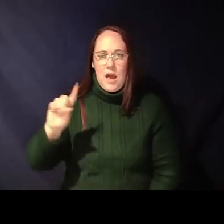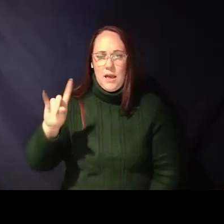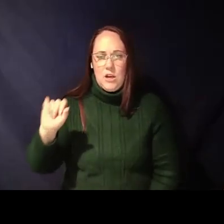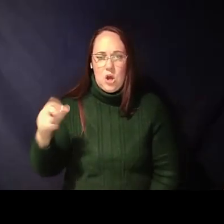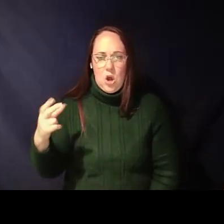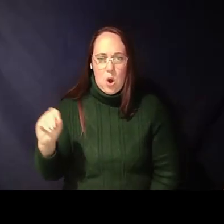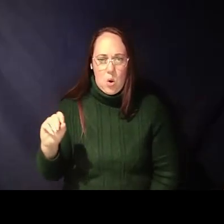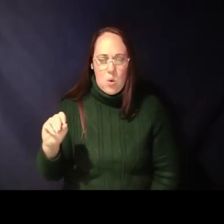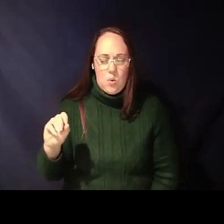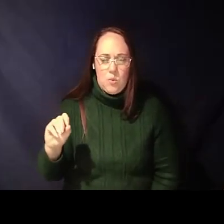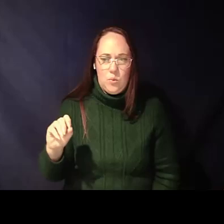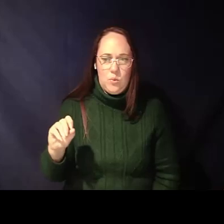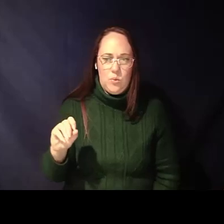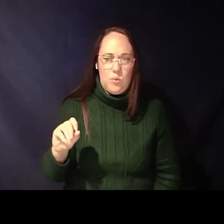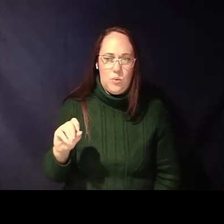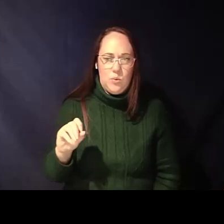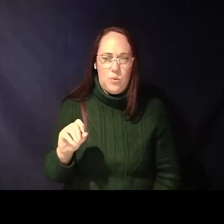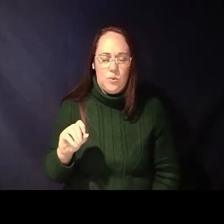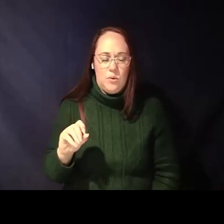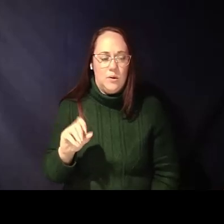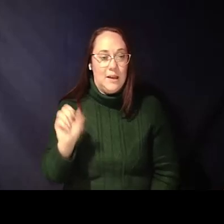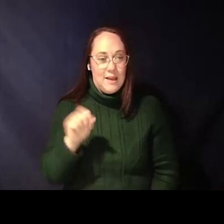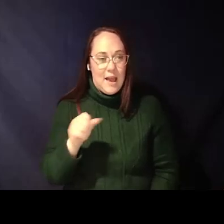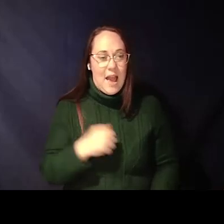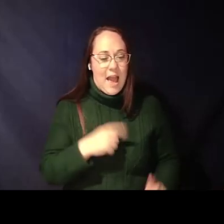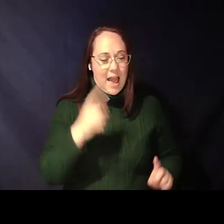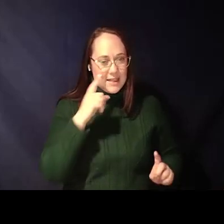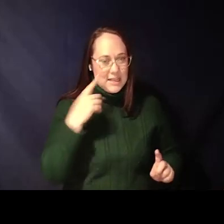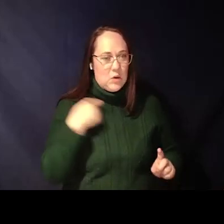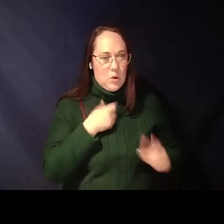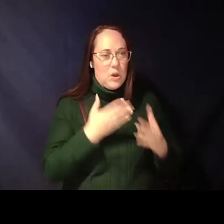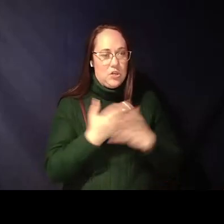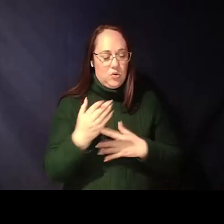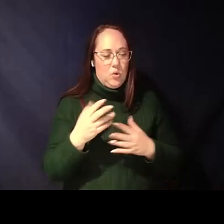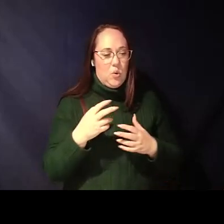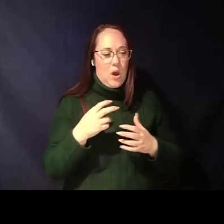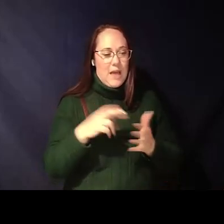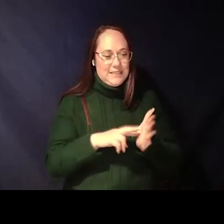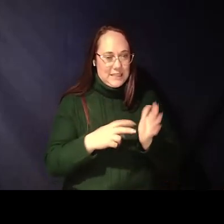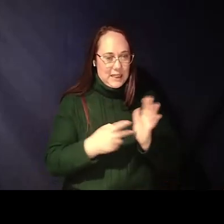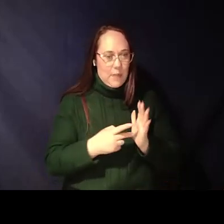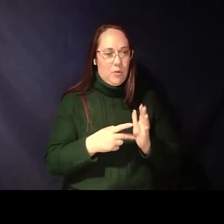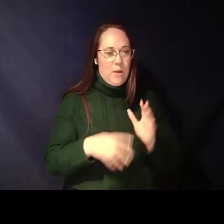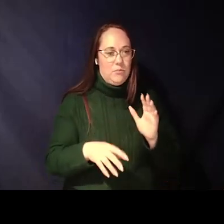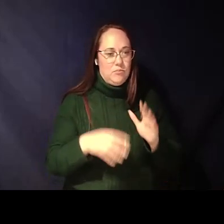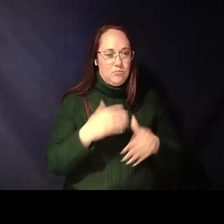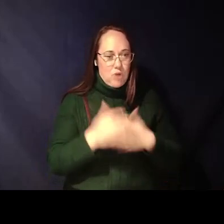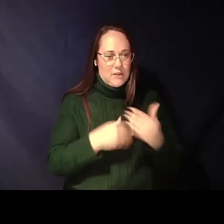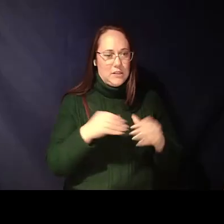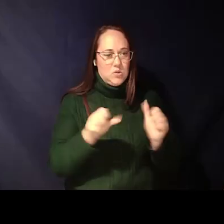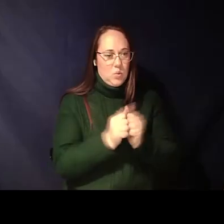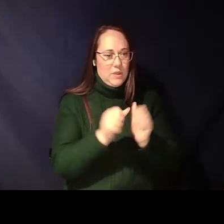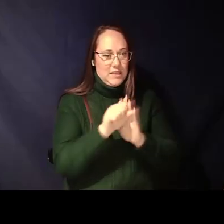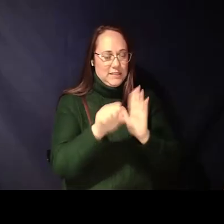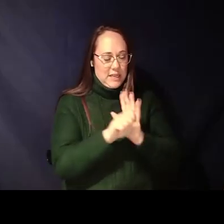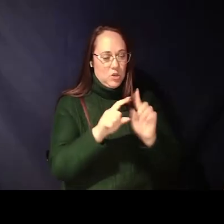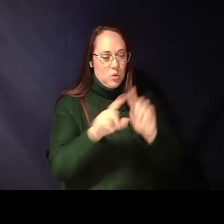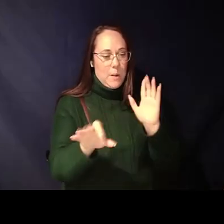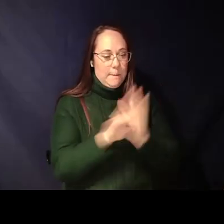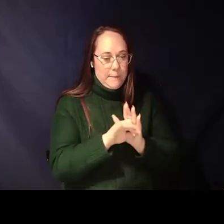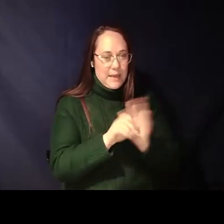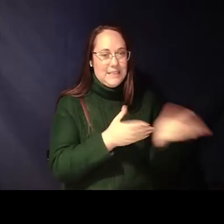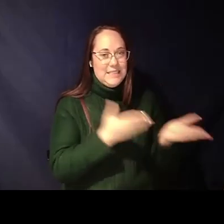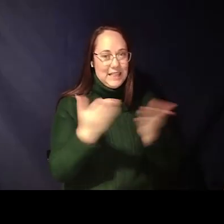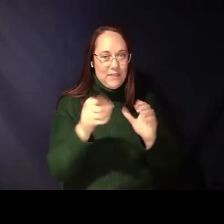Yeah, I think what we went through a deliberative process with the state again to pick delivery systems and